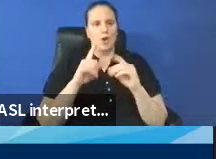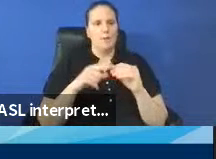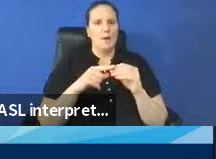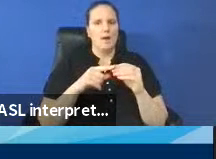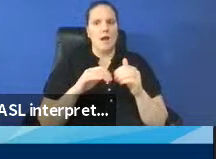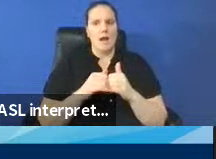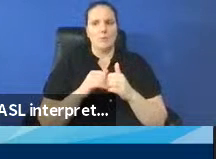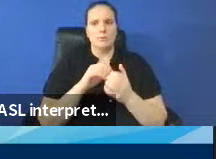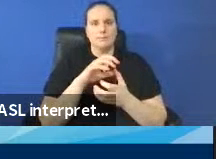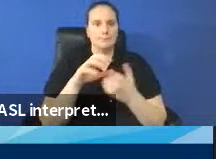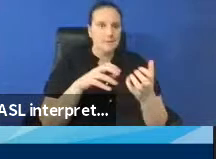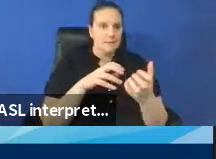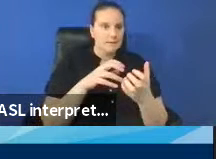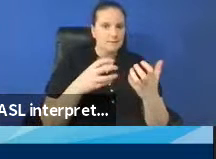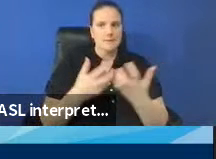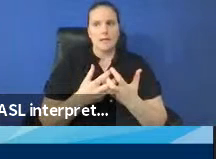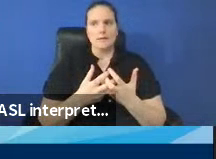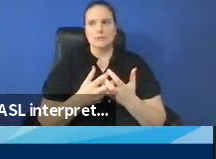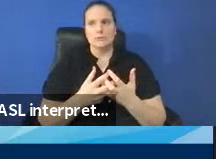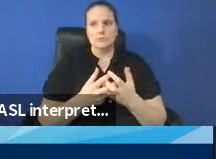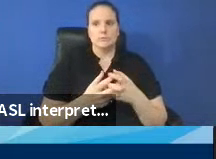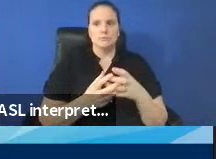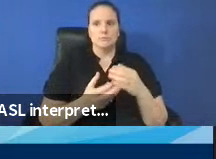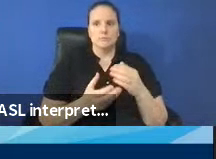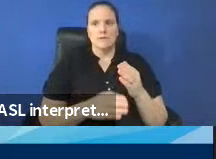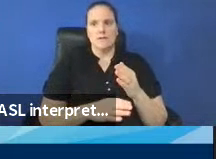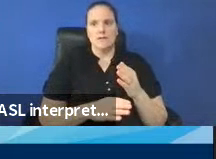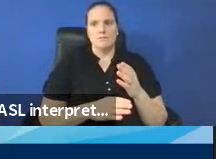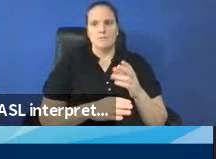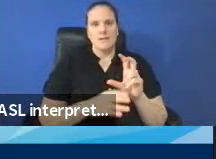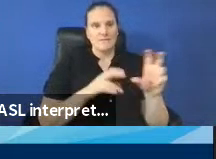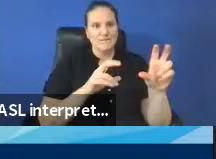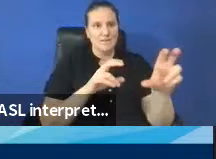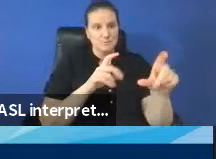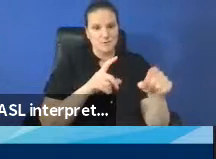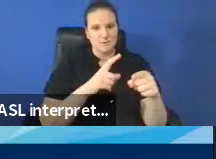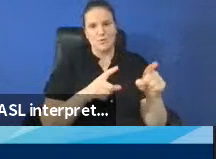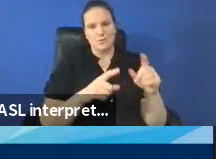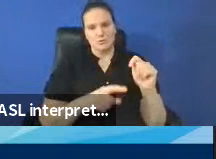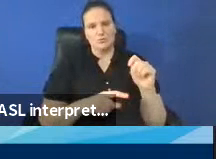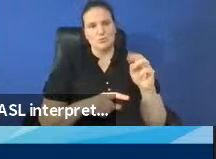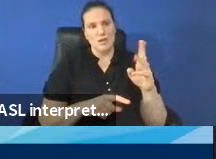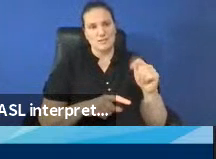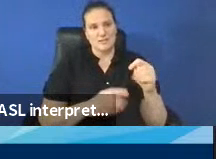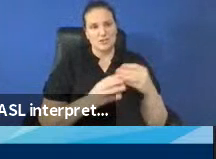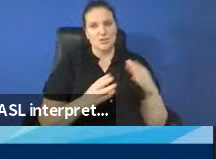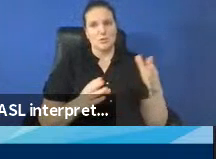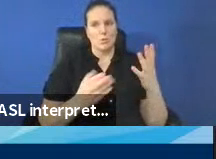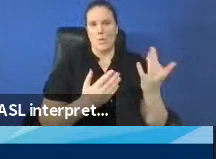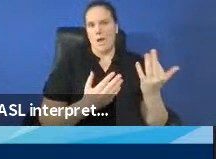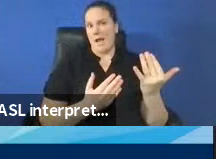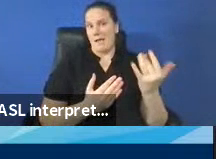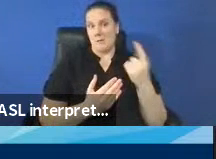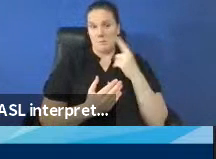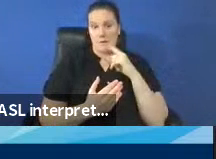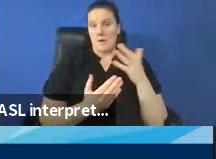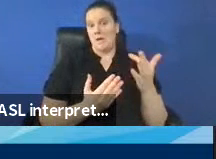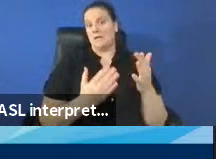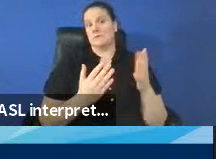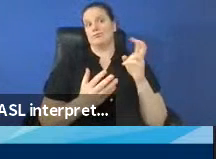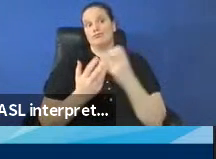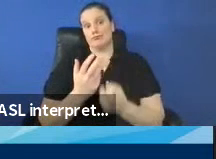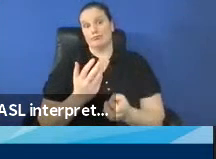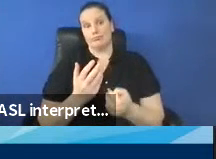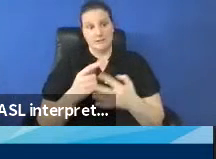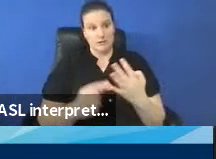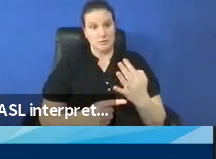of mix and match or like optimize the investment for transit in general. So if you don't mind waiting until I dive into some of those